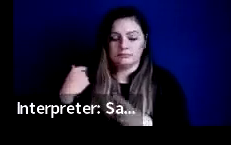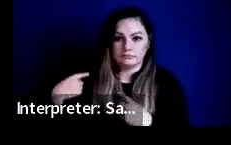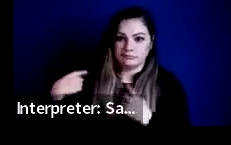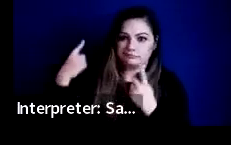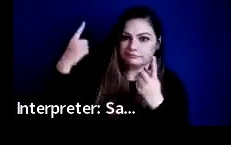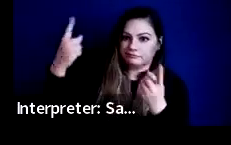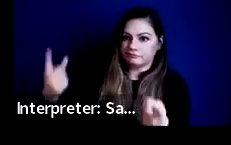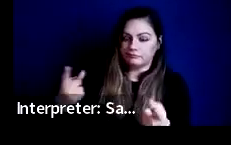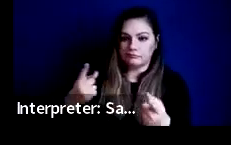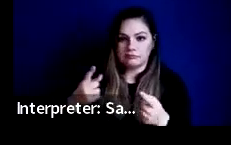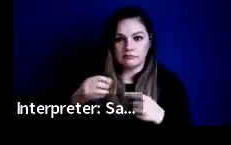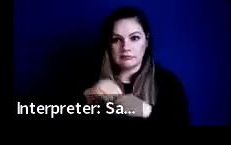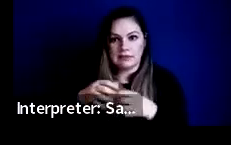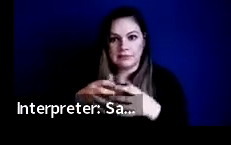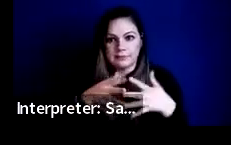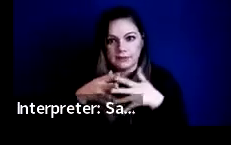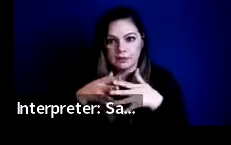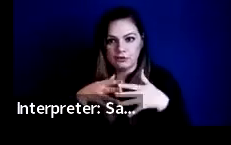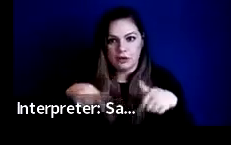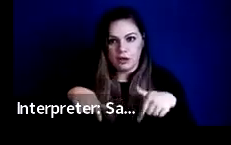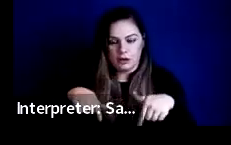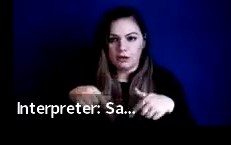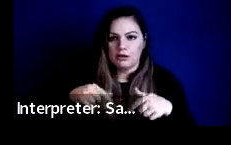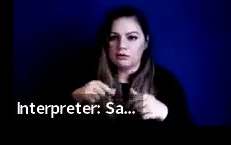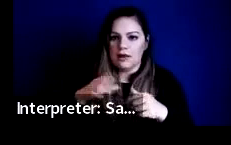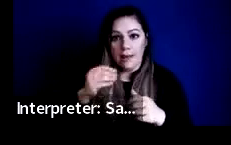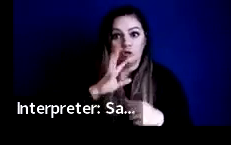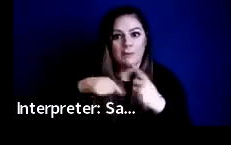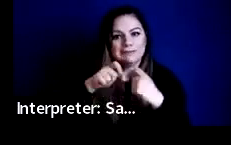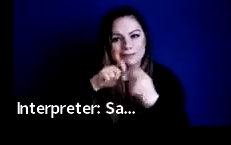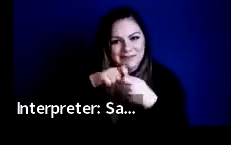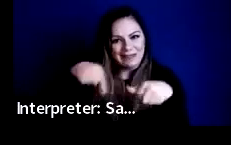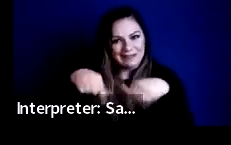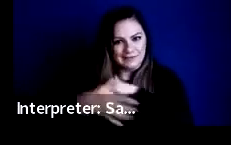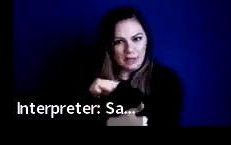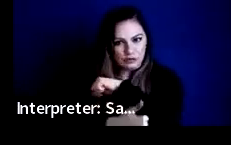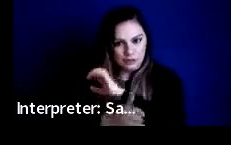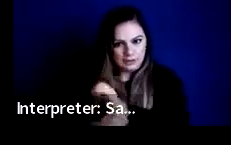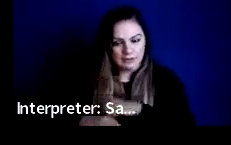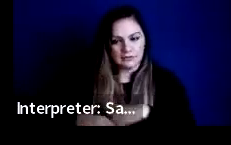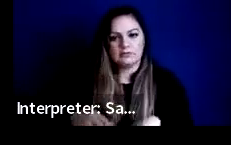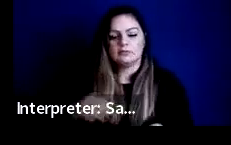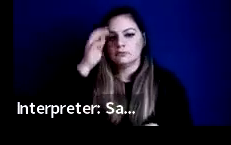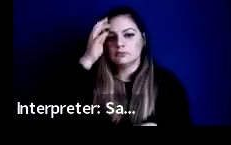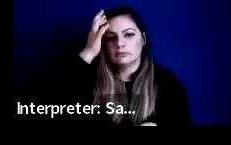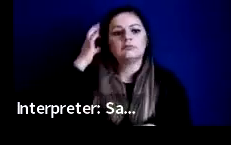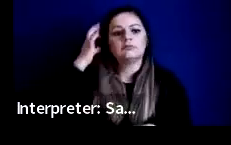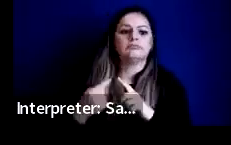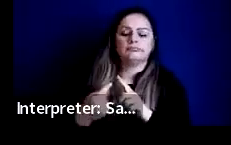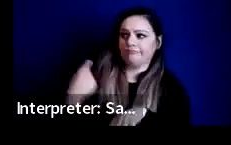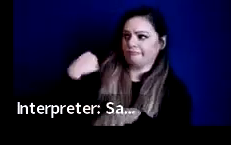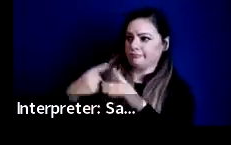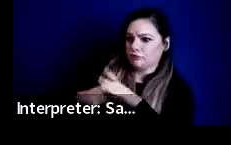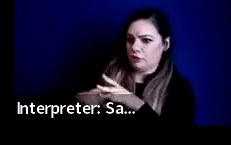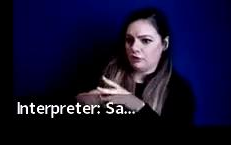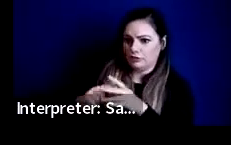the United States. And I'm speaking specifically to the United States that dates back as far as the Civil War. So back